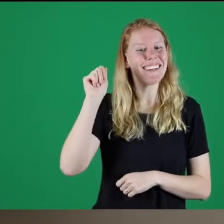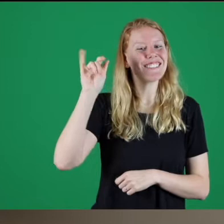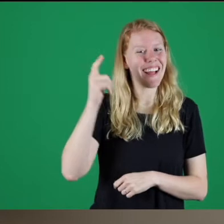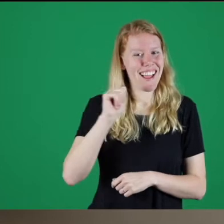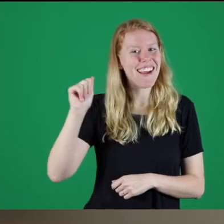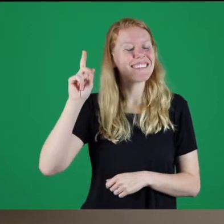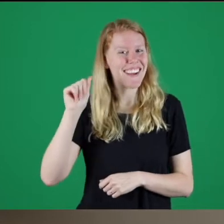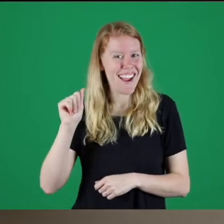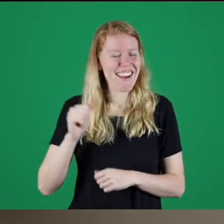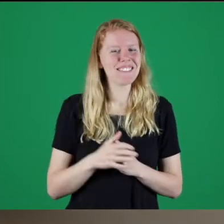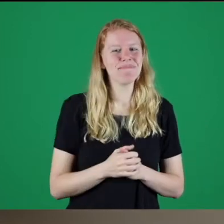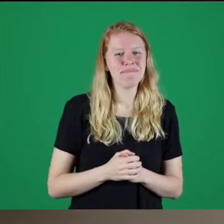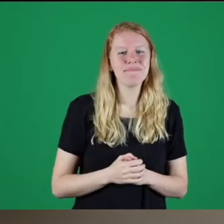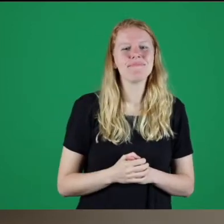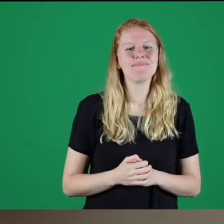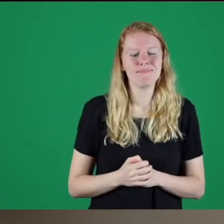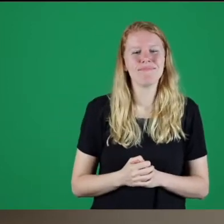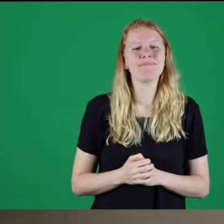alaleka Jaliada.